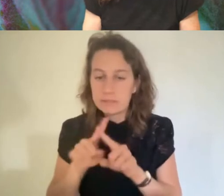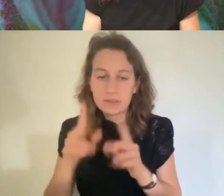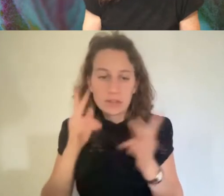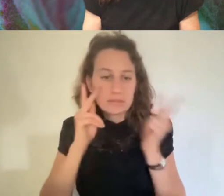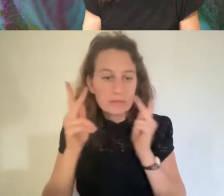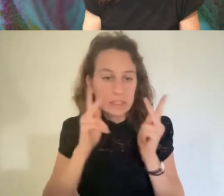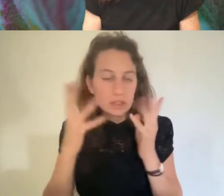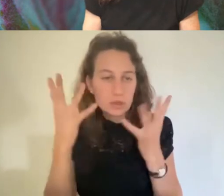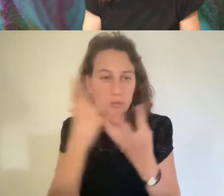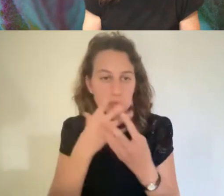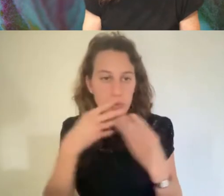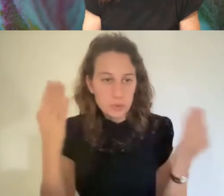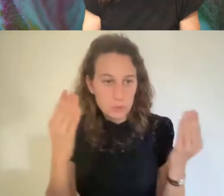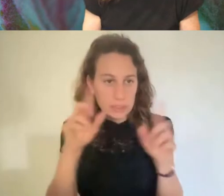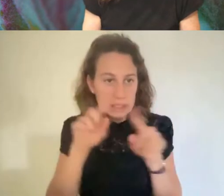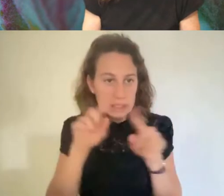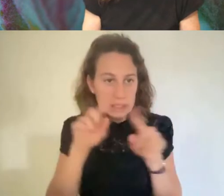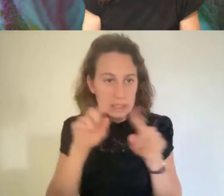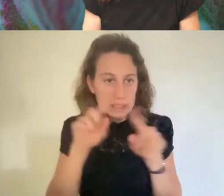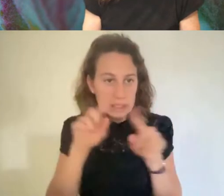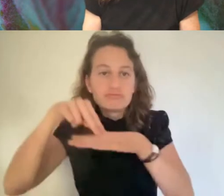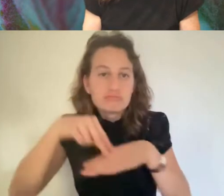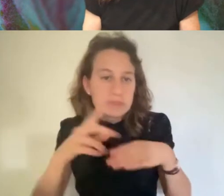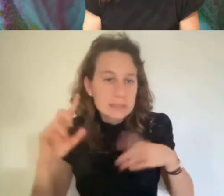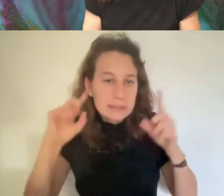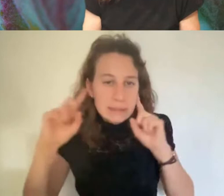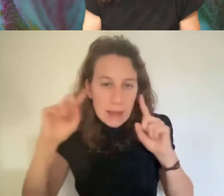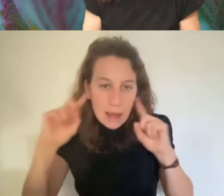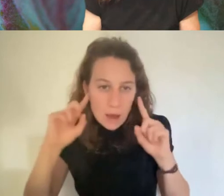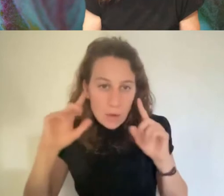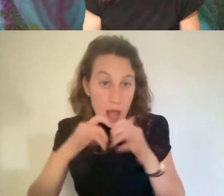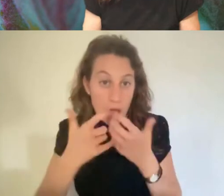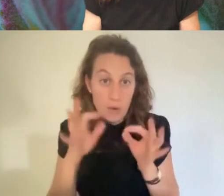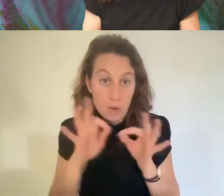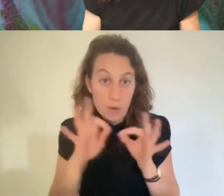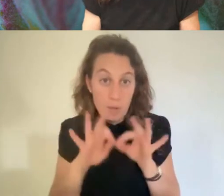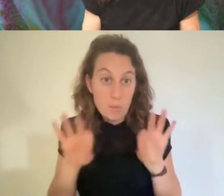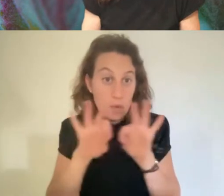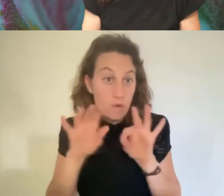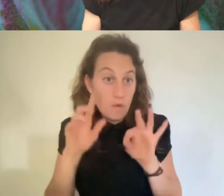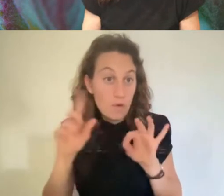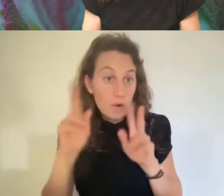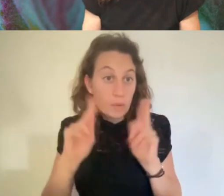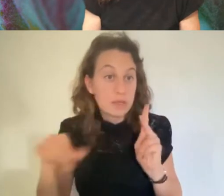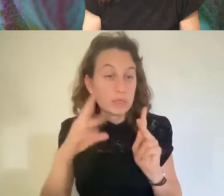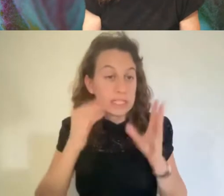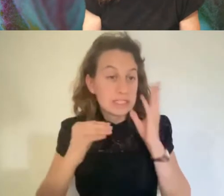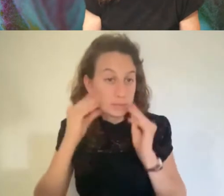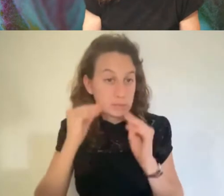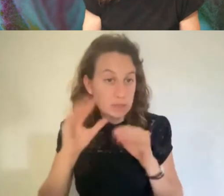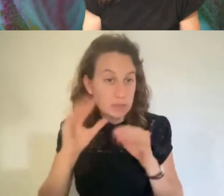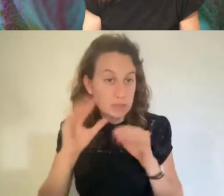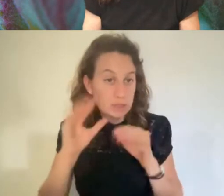of skateboarding sounds that became an important part of how visitors experienced that show, as well as that aspect of skateboarding